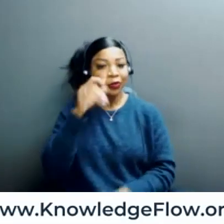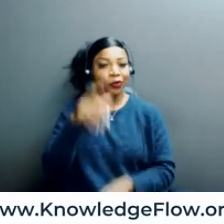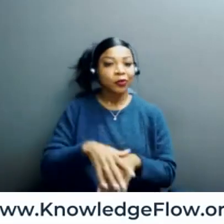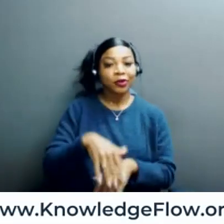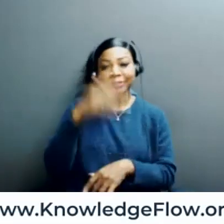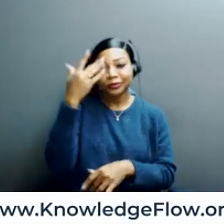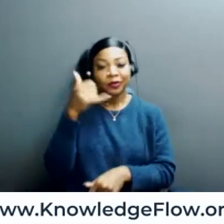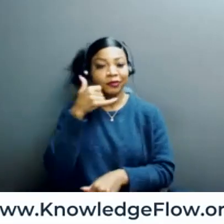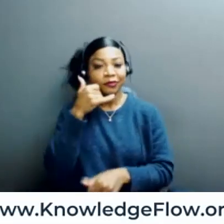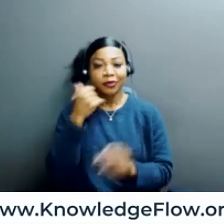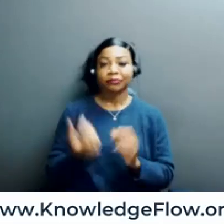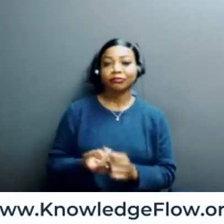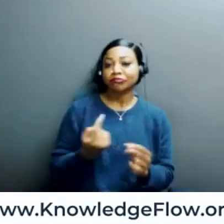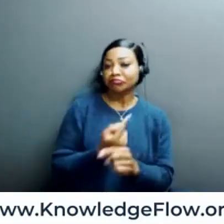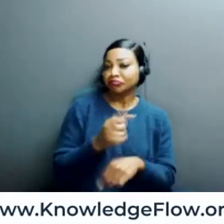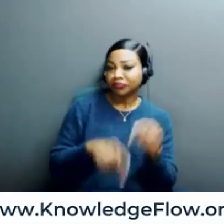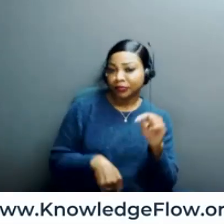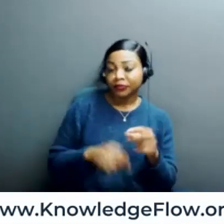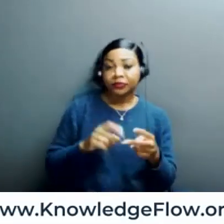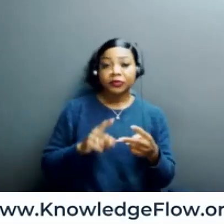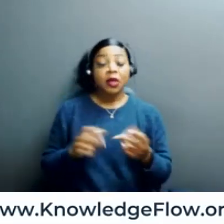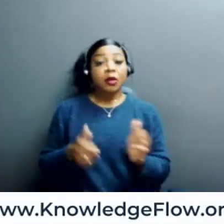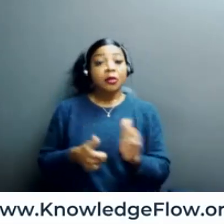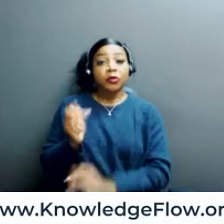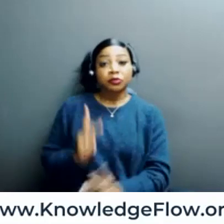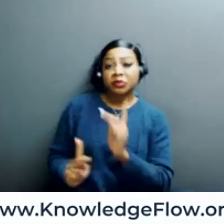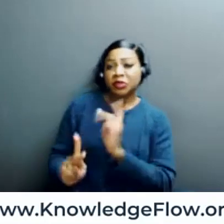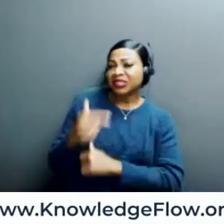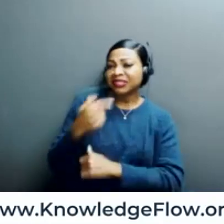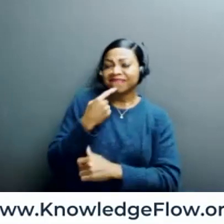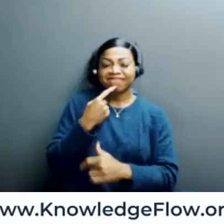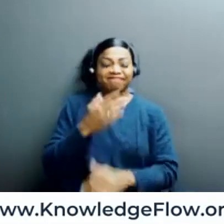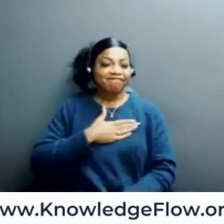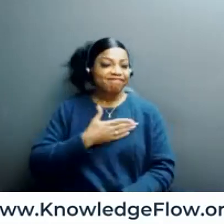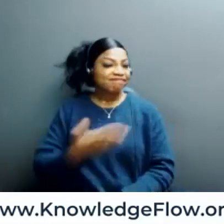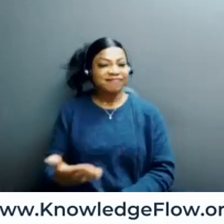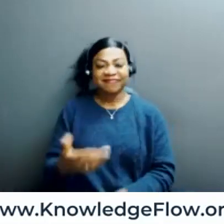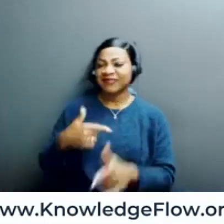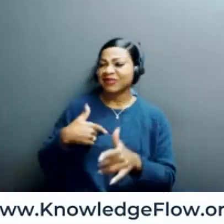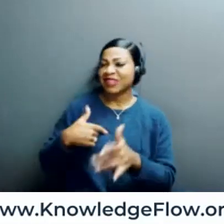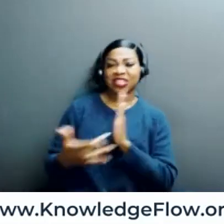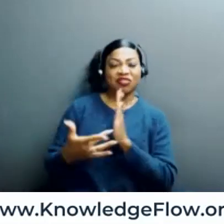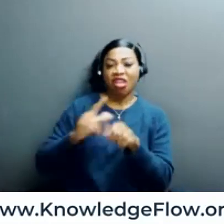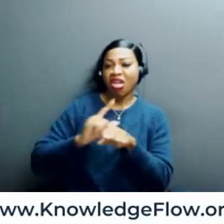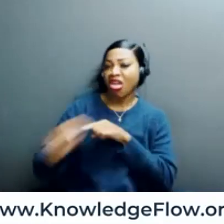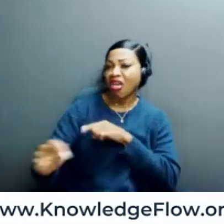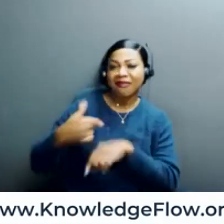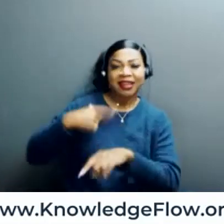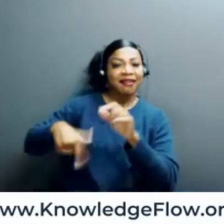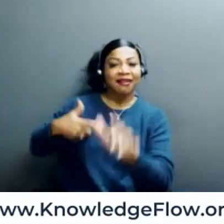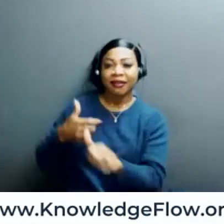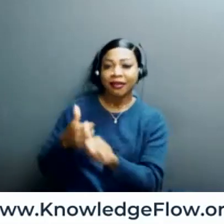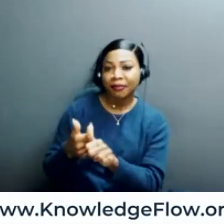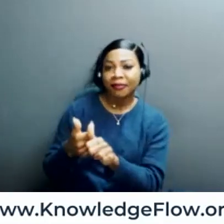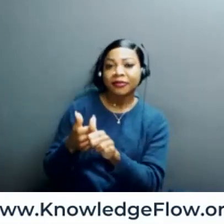self-inflicted ageism or people starting to declare that maybe they're too old to try to keep up with technology and kind of slowly retreating from it